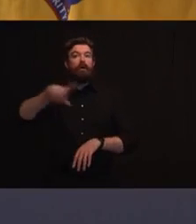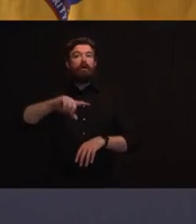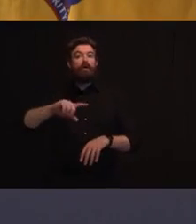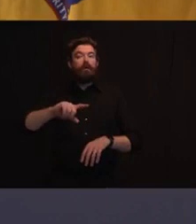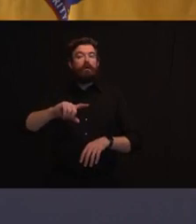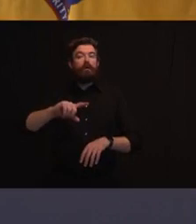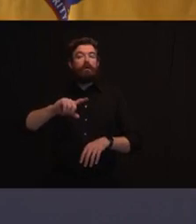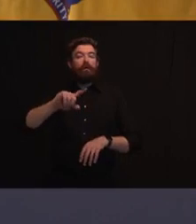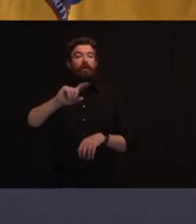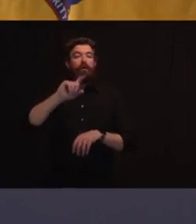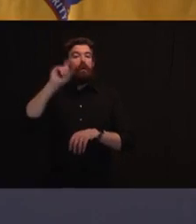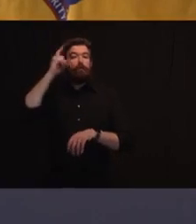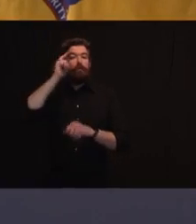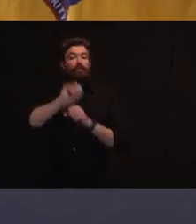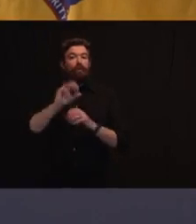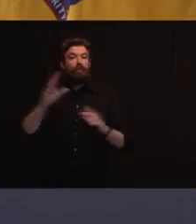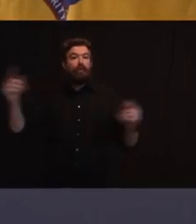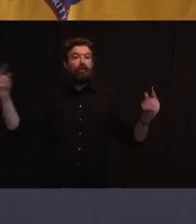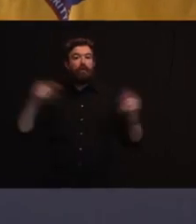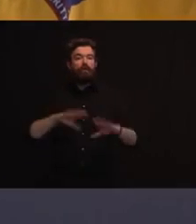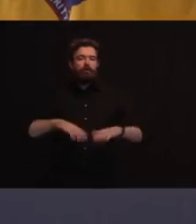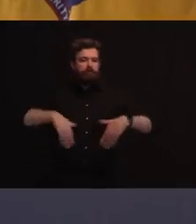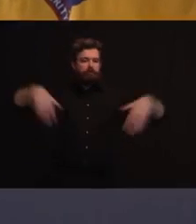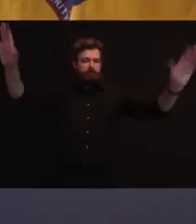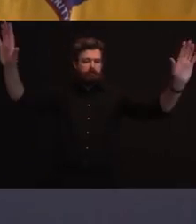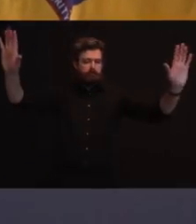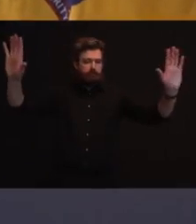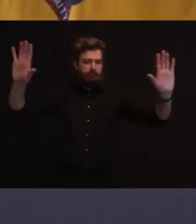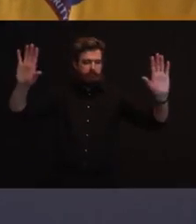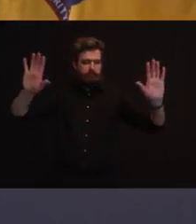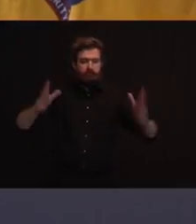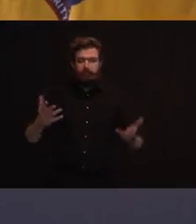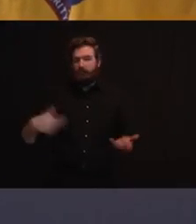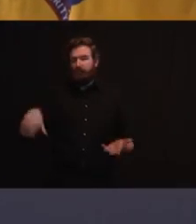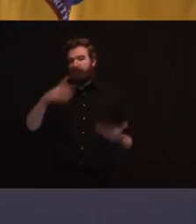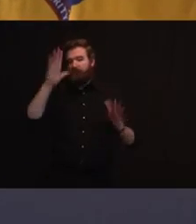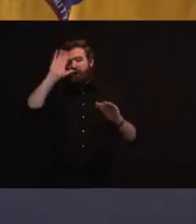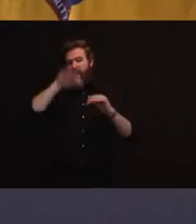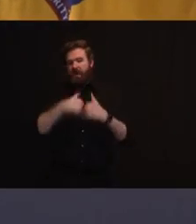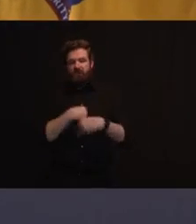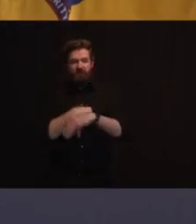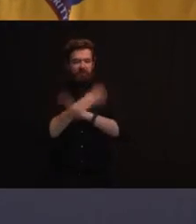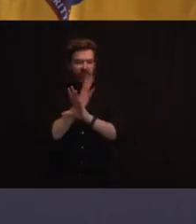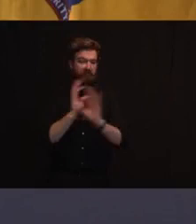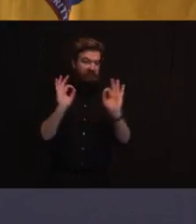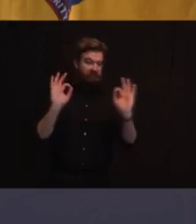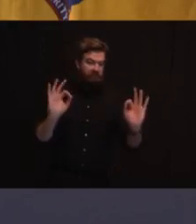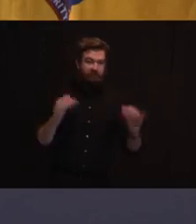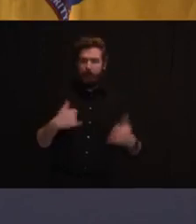I'm going to mask up, and Pat, I've got these are your new fancy, really good, by the way,